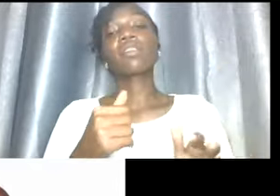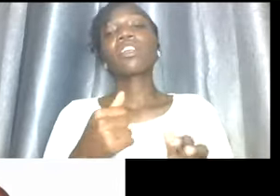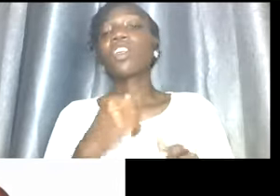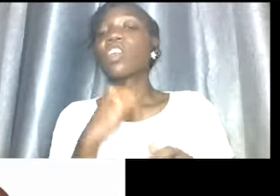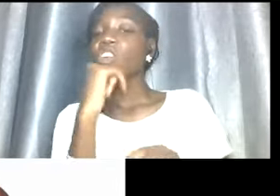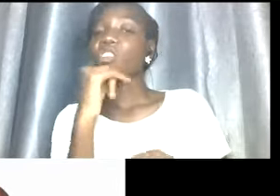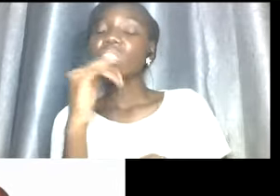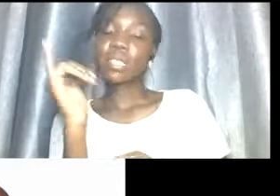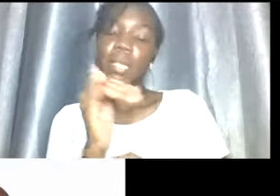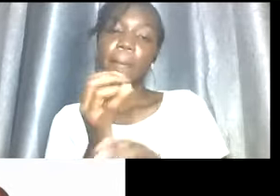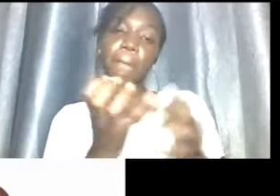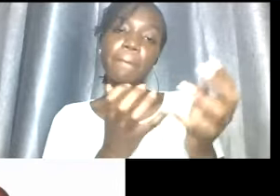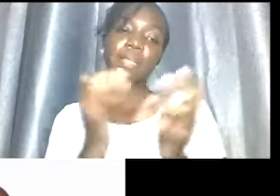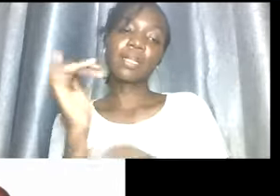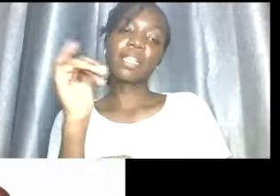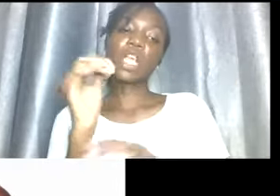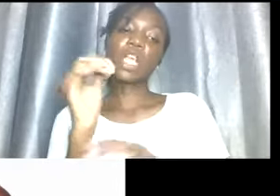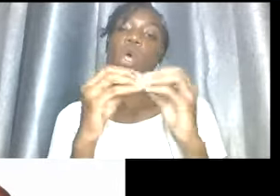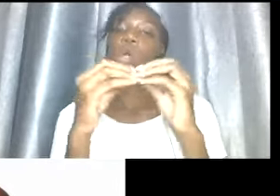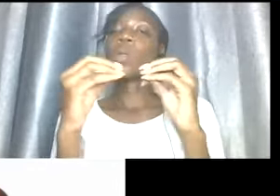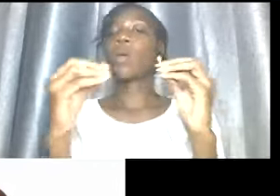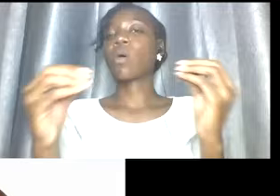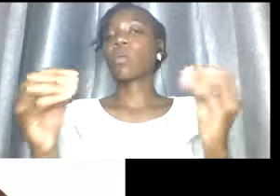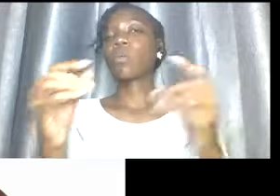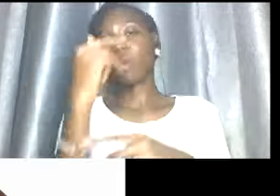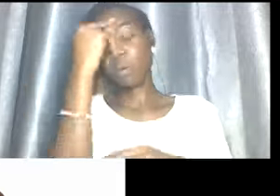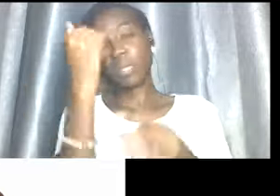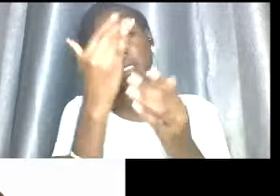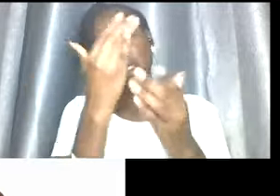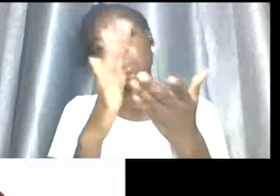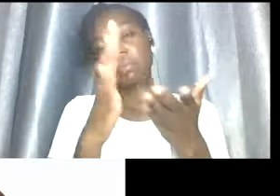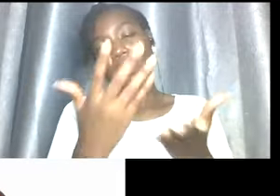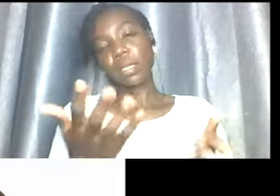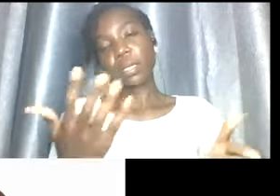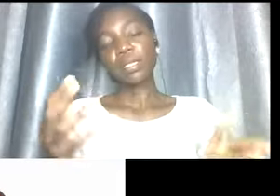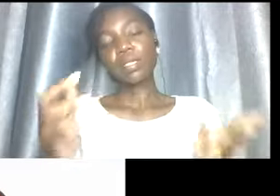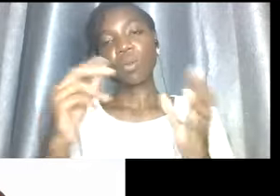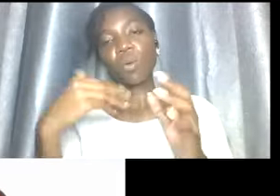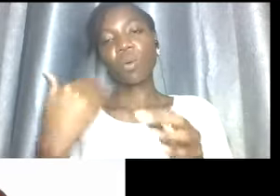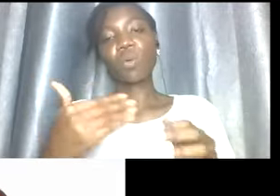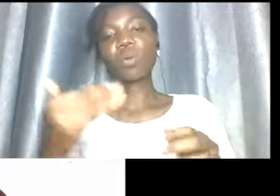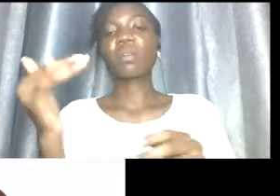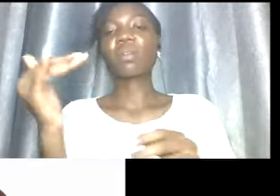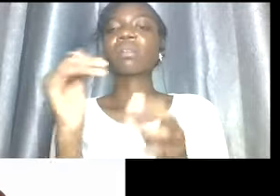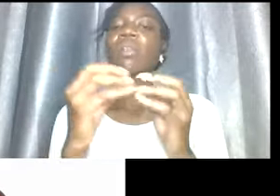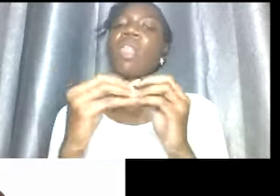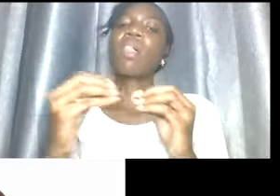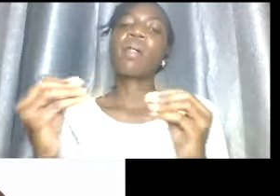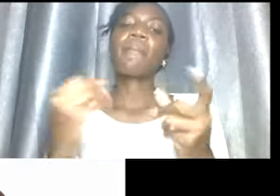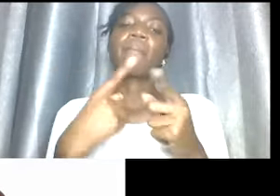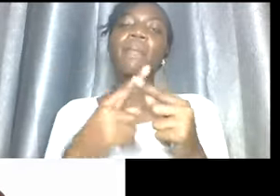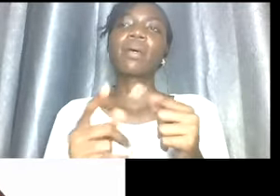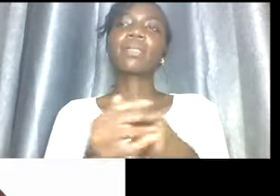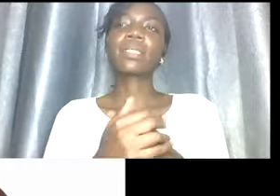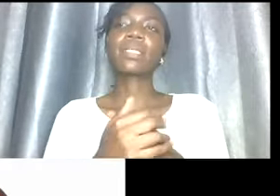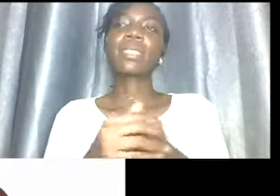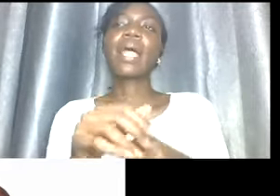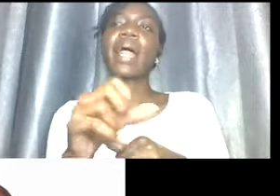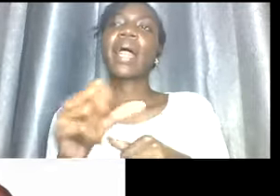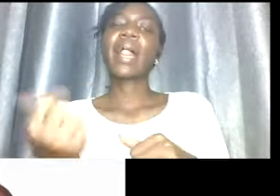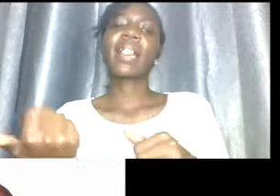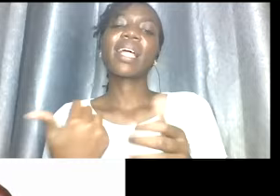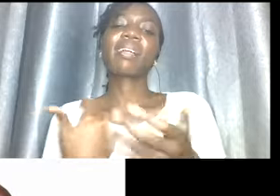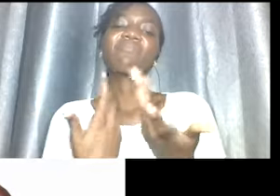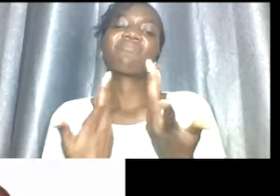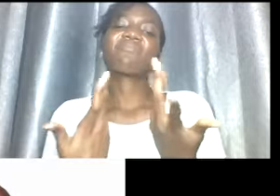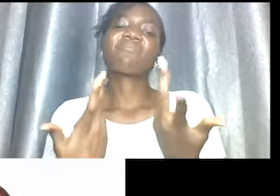business very long because some things are very labor intensive and others are product